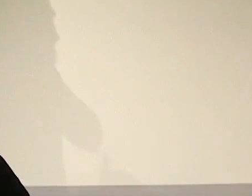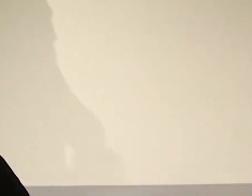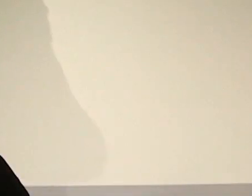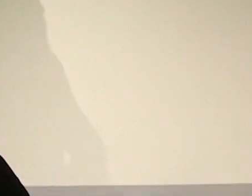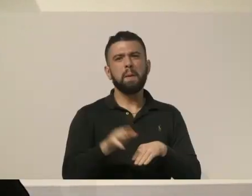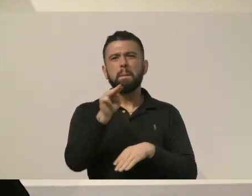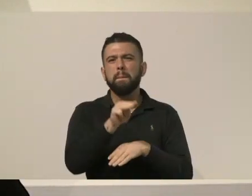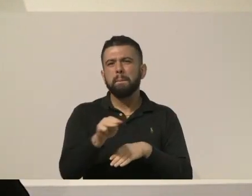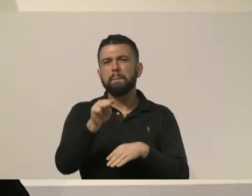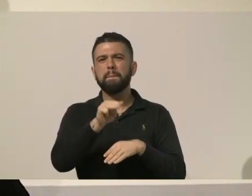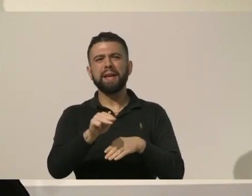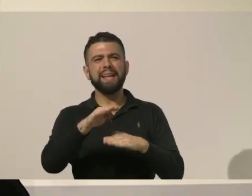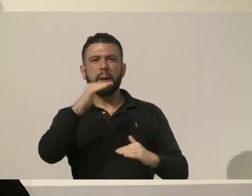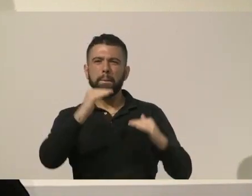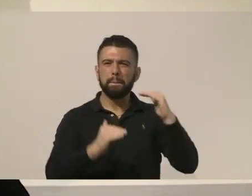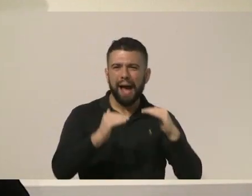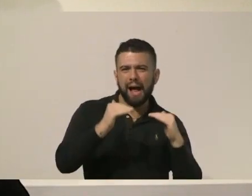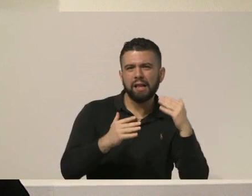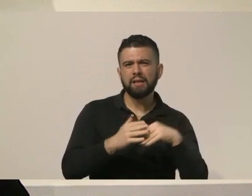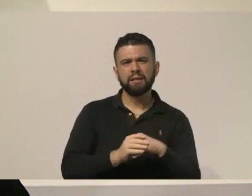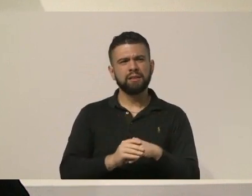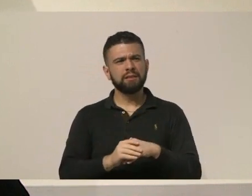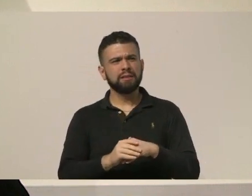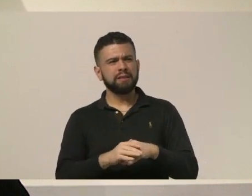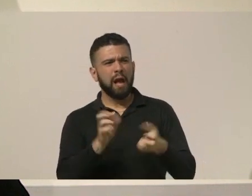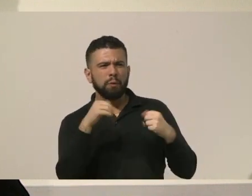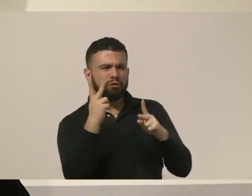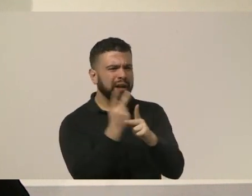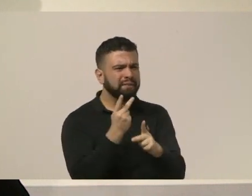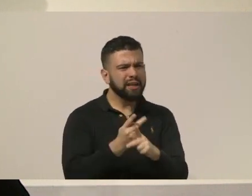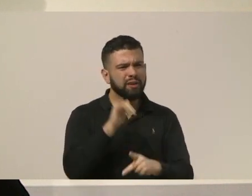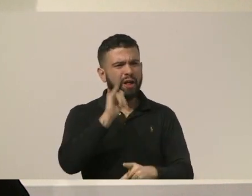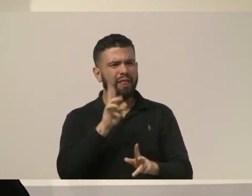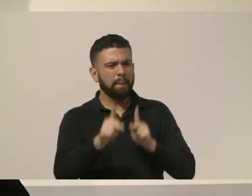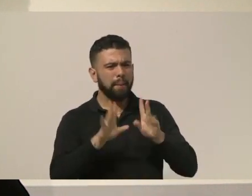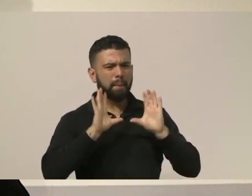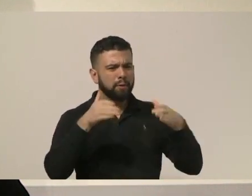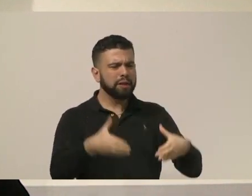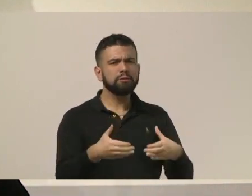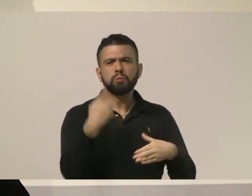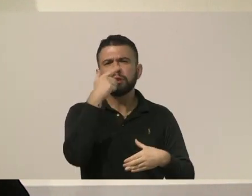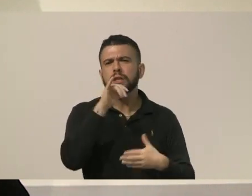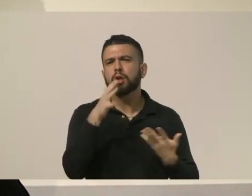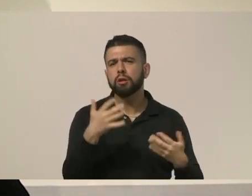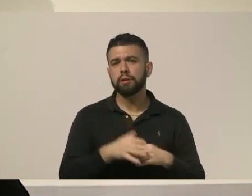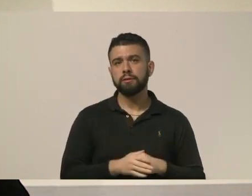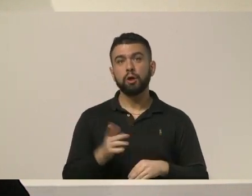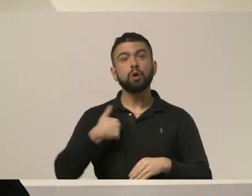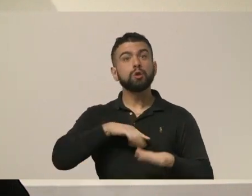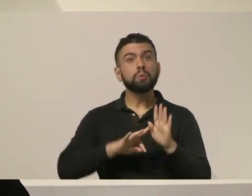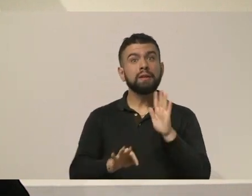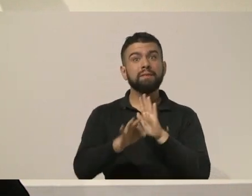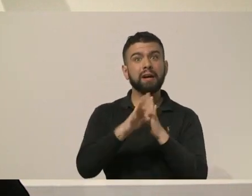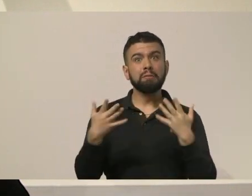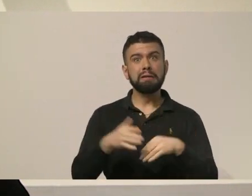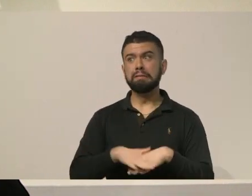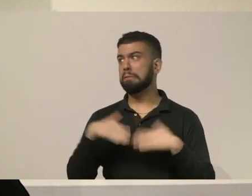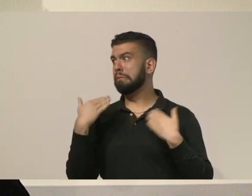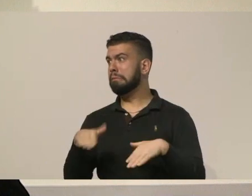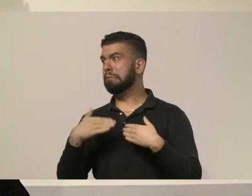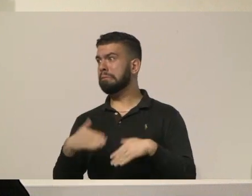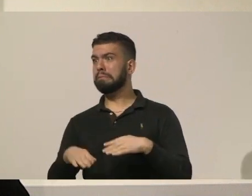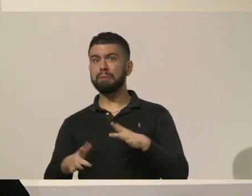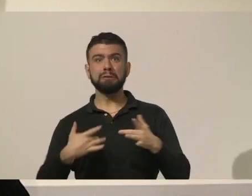balances, and you know, what is the state of that student population? And what we found was some of it was kind of alarming. We saw